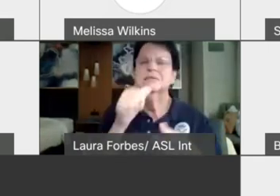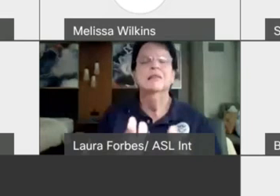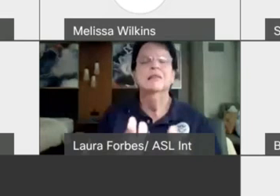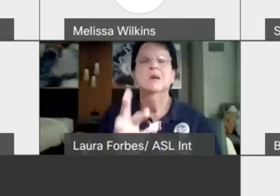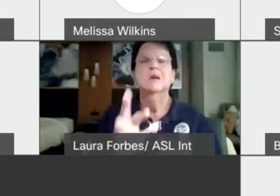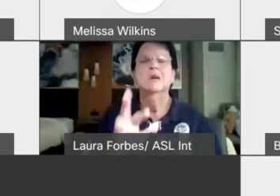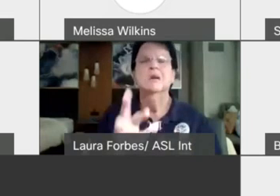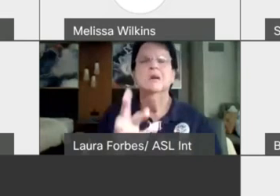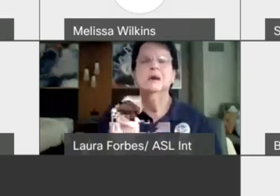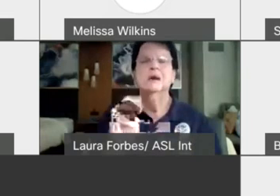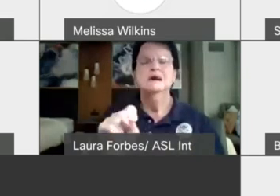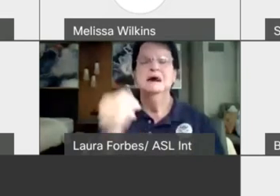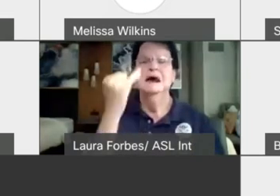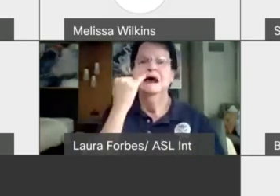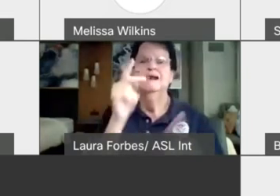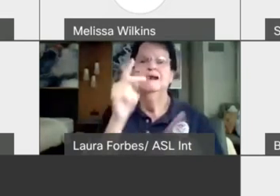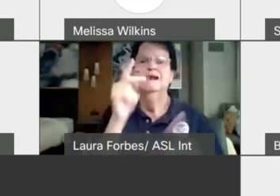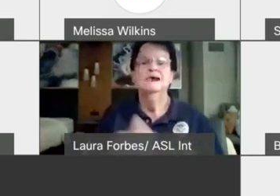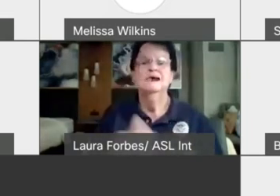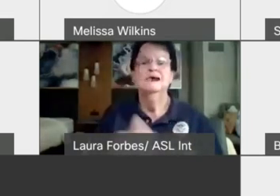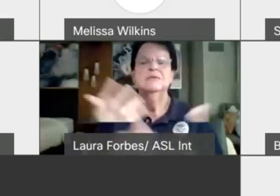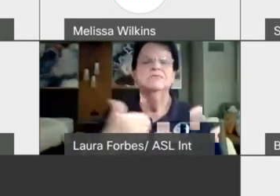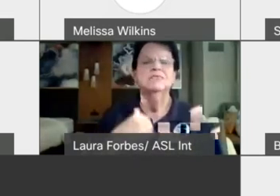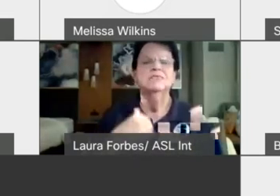person has insurance.